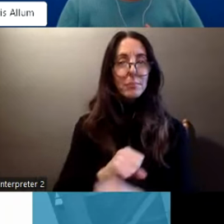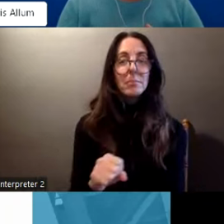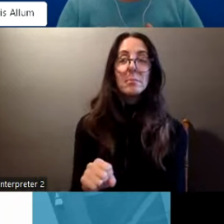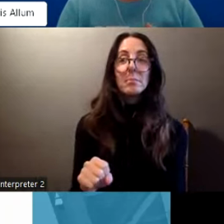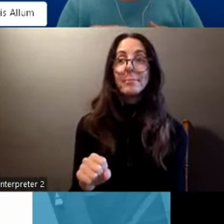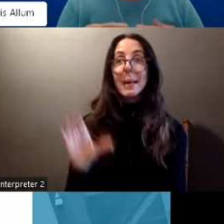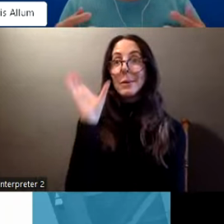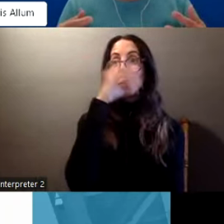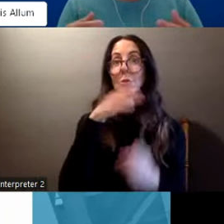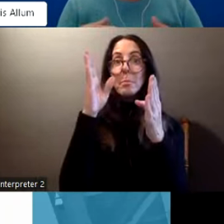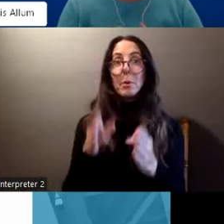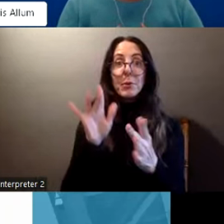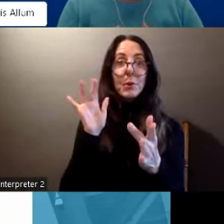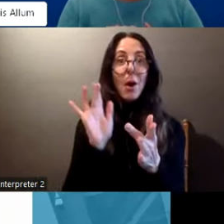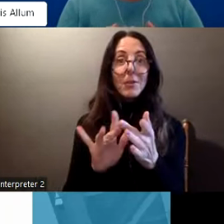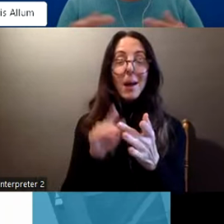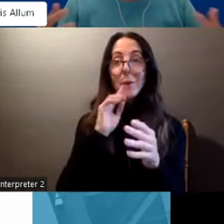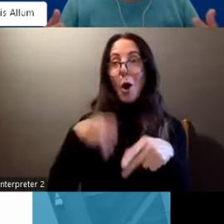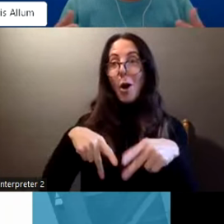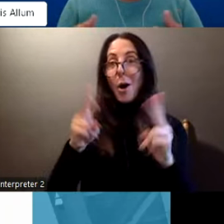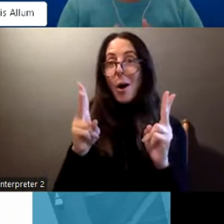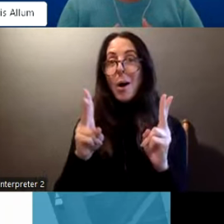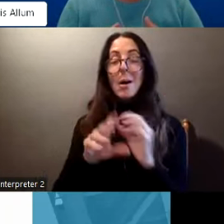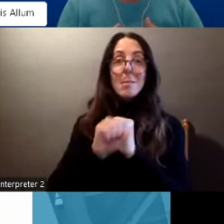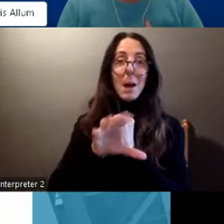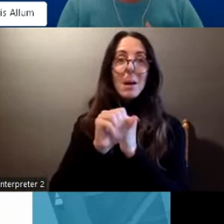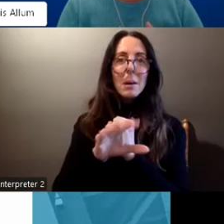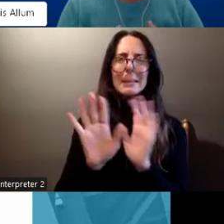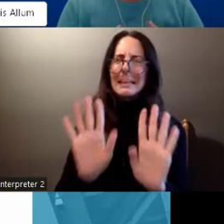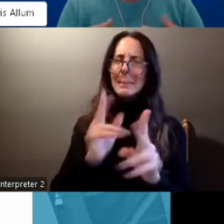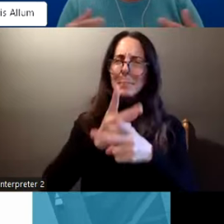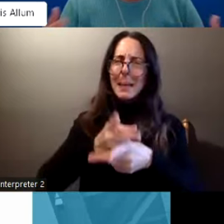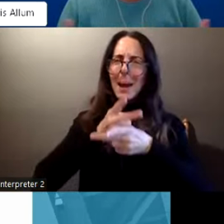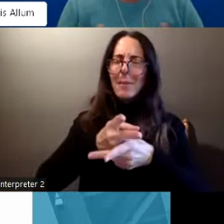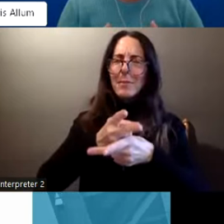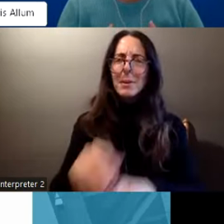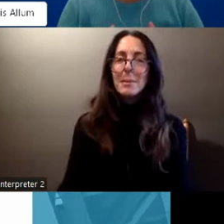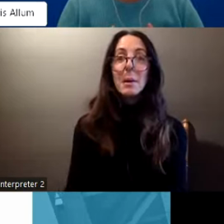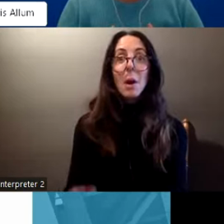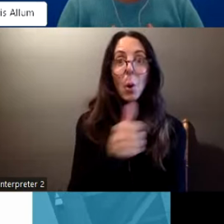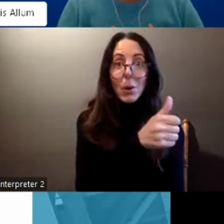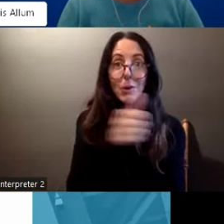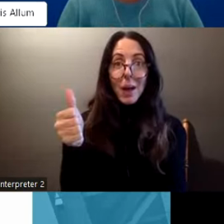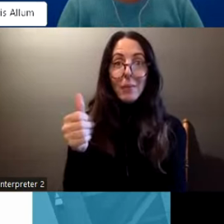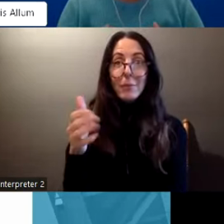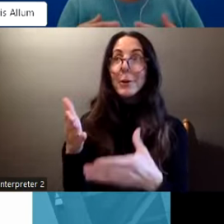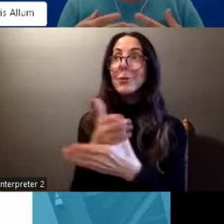unsolicited offers and opportunities. Don't share or post personal or financial